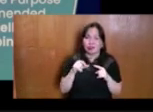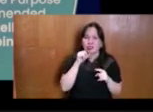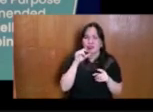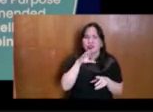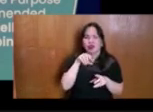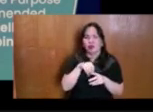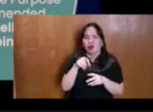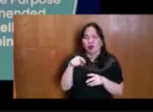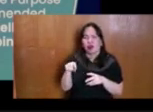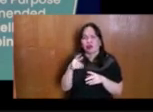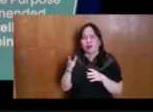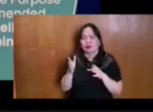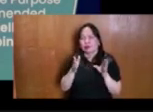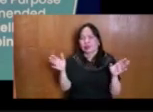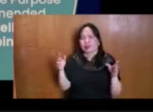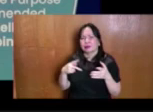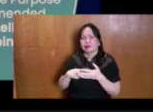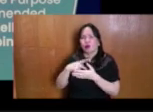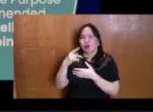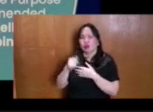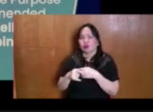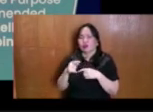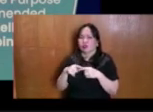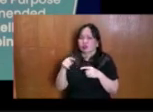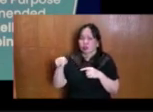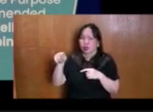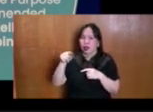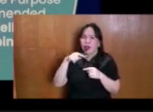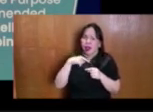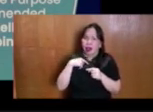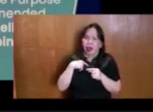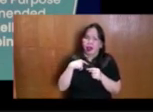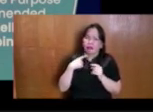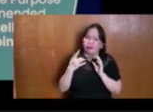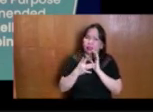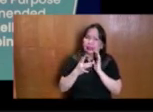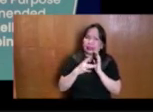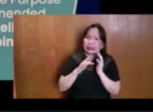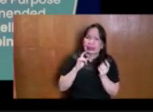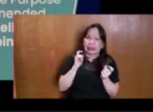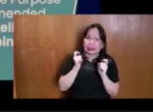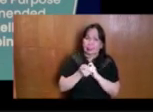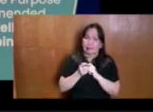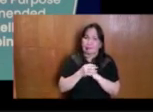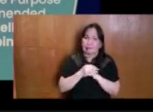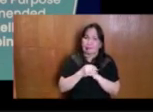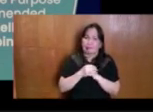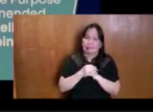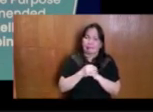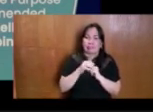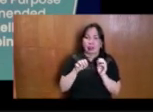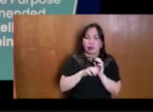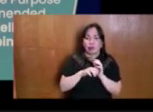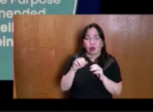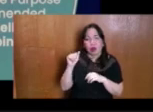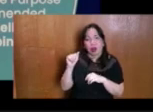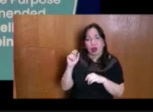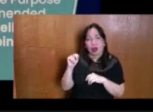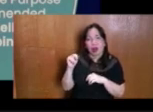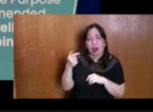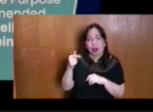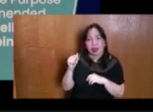bigger initiatives or legislative initiatives in digital transformation. One Angara bill, for instance, and there's